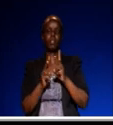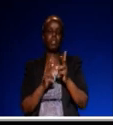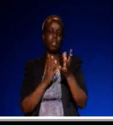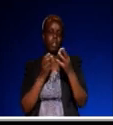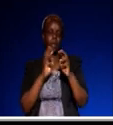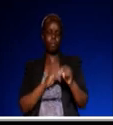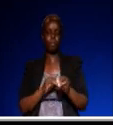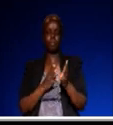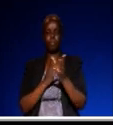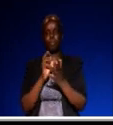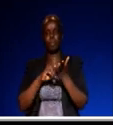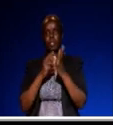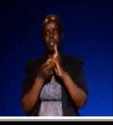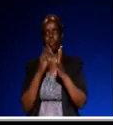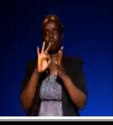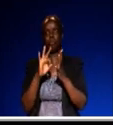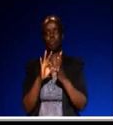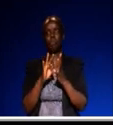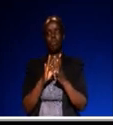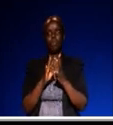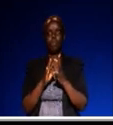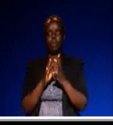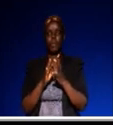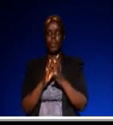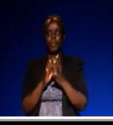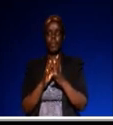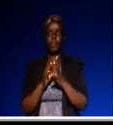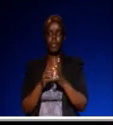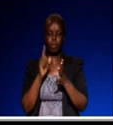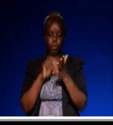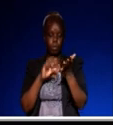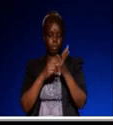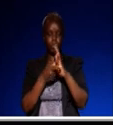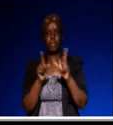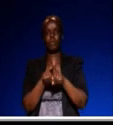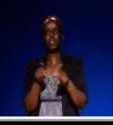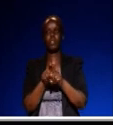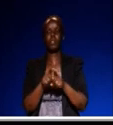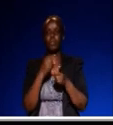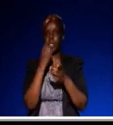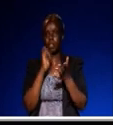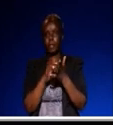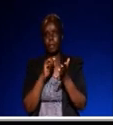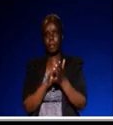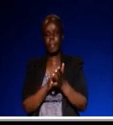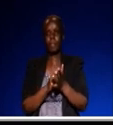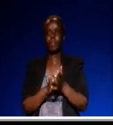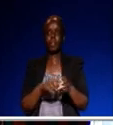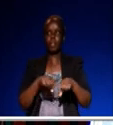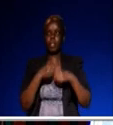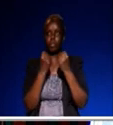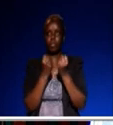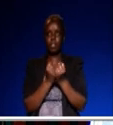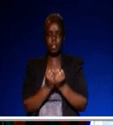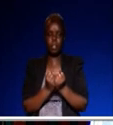social approval or disapproval. What we mean by this is that the